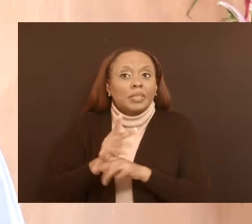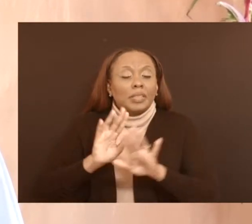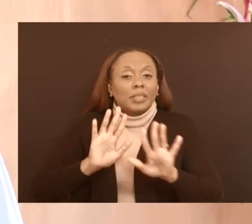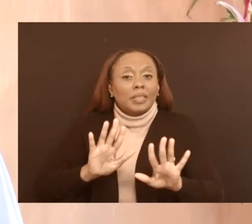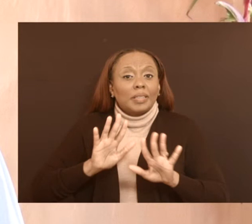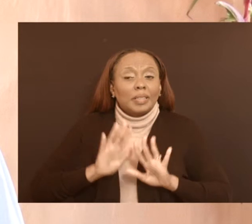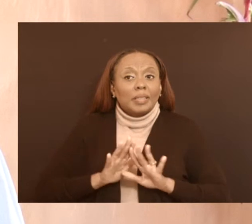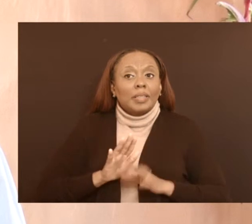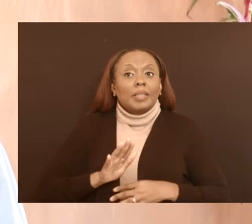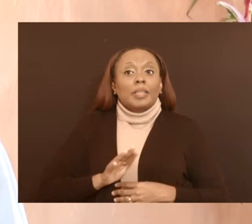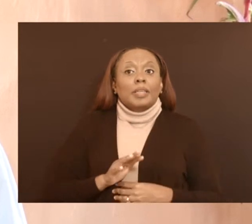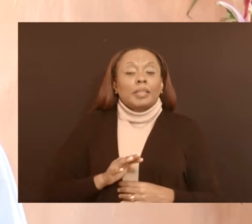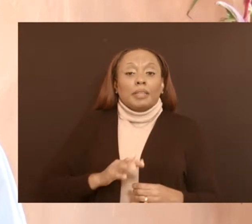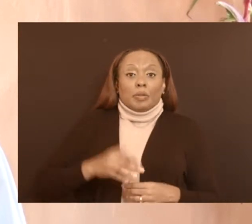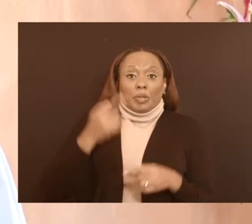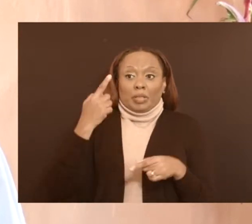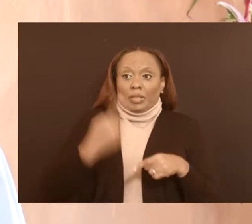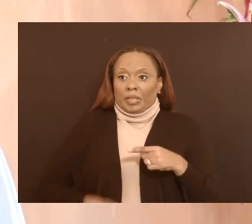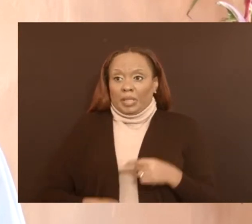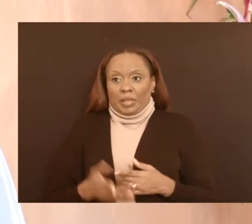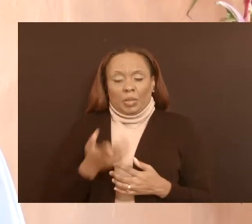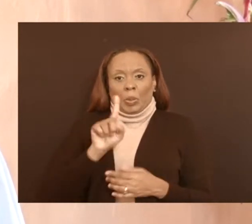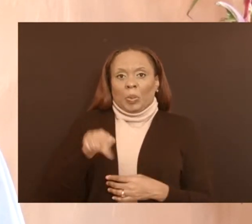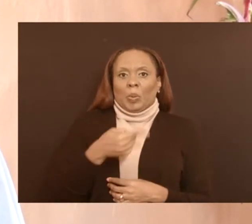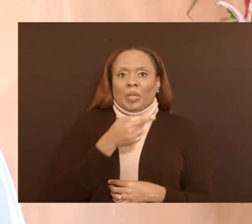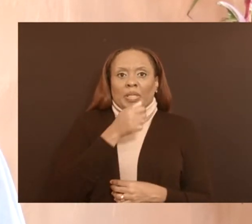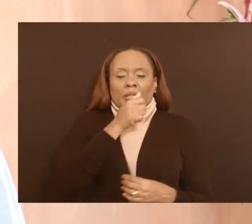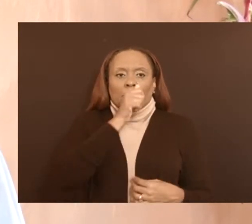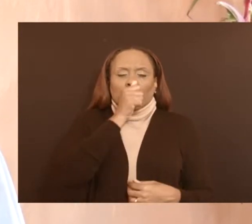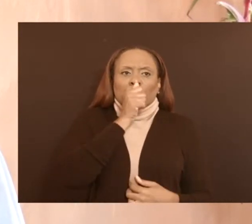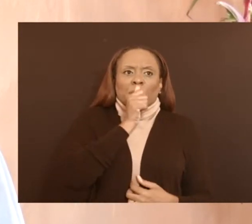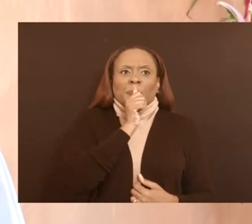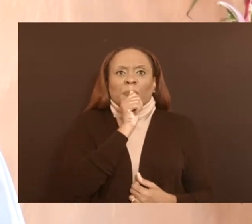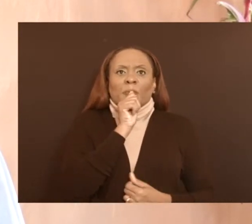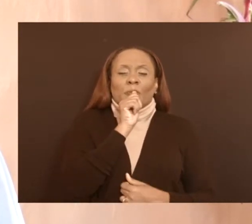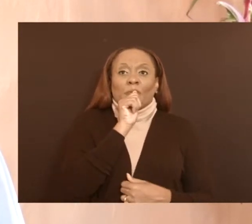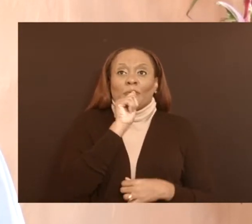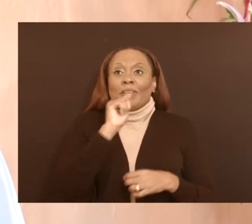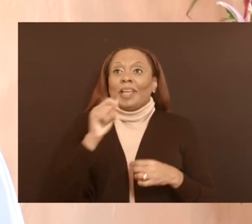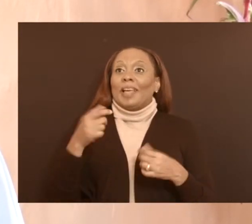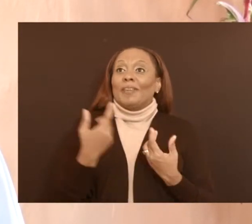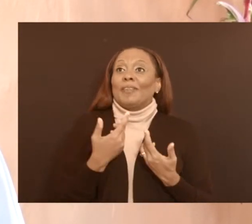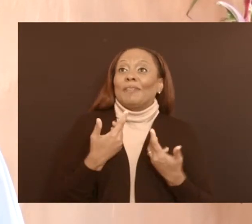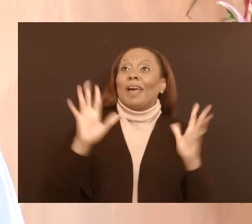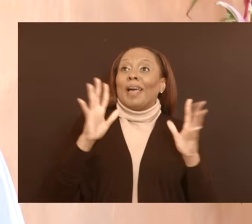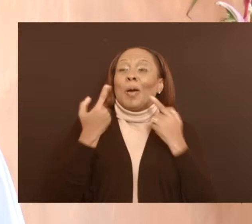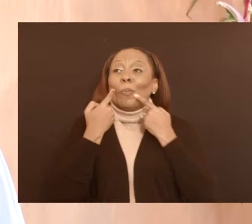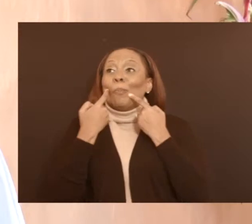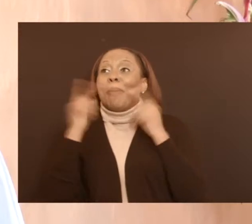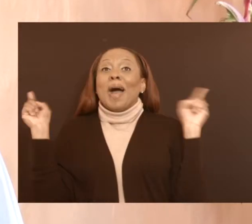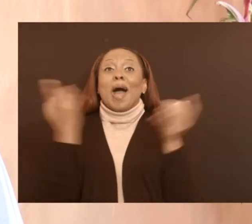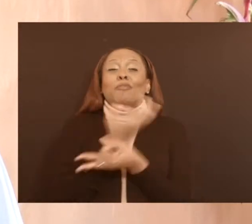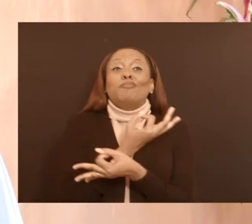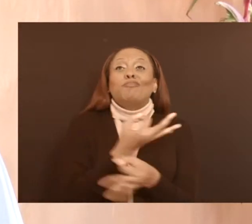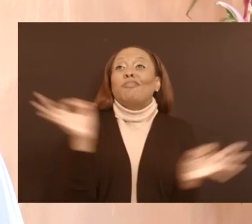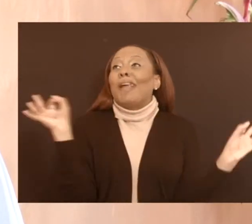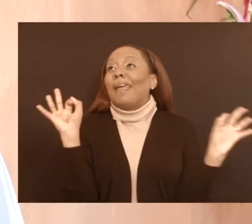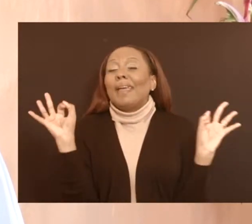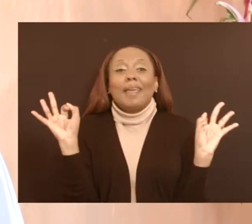pleasure that will cause us long-term pain. And I'm saying that because there are some